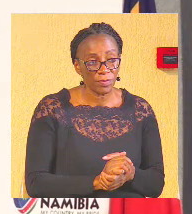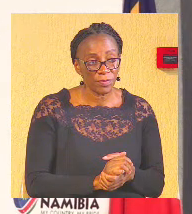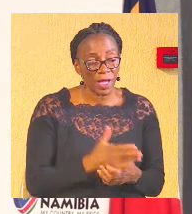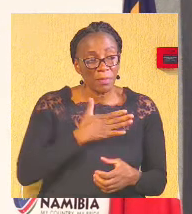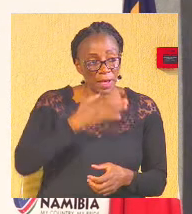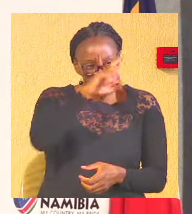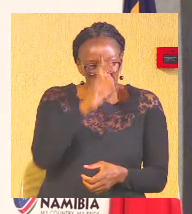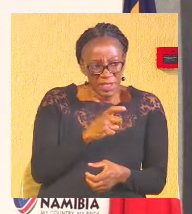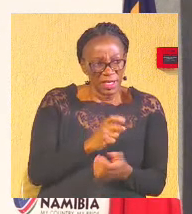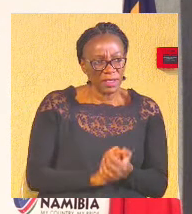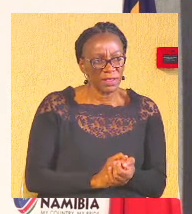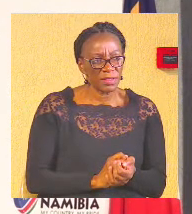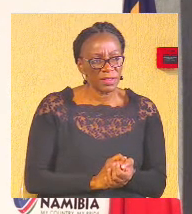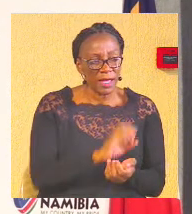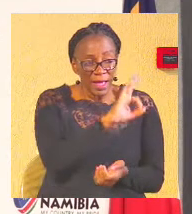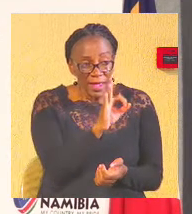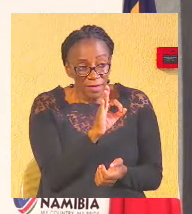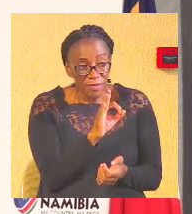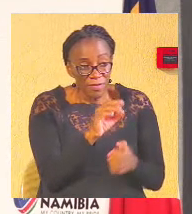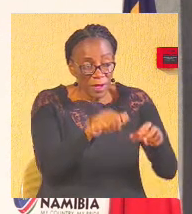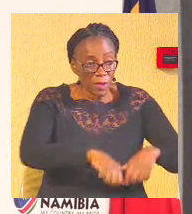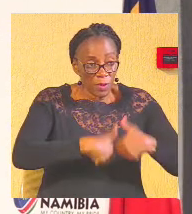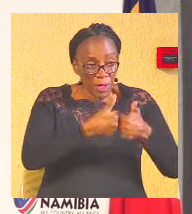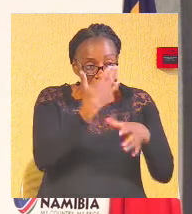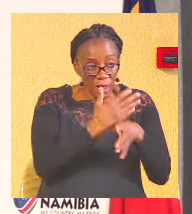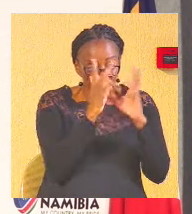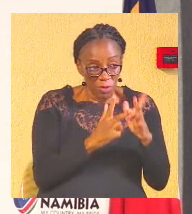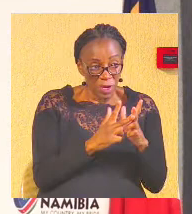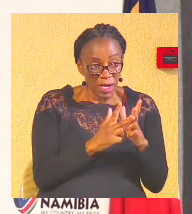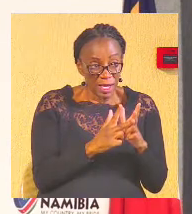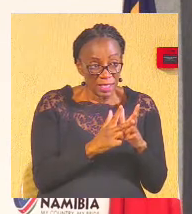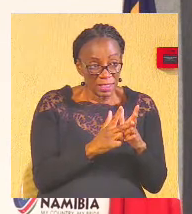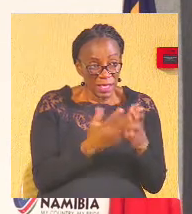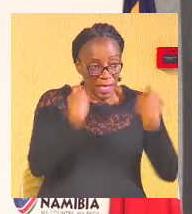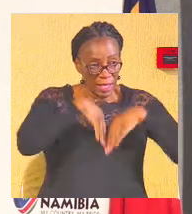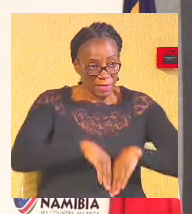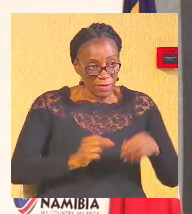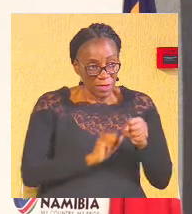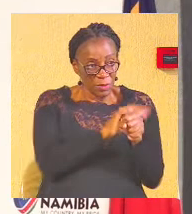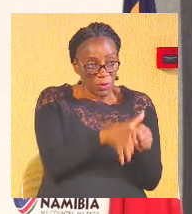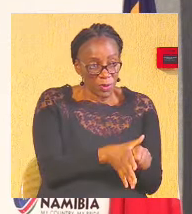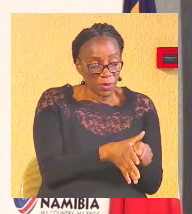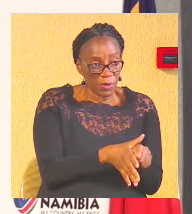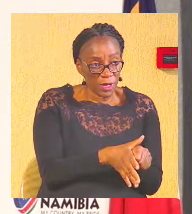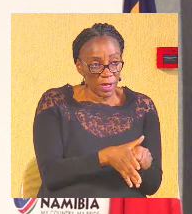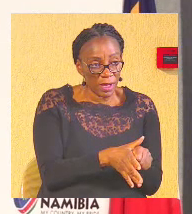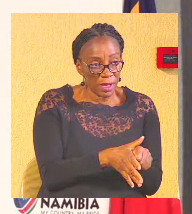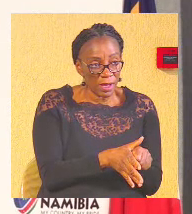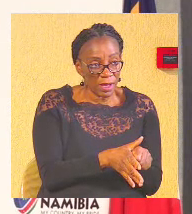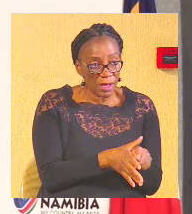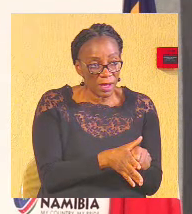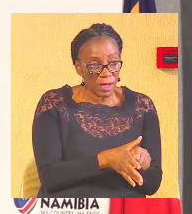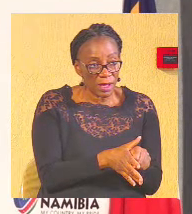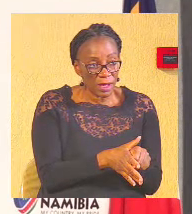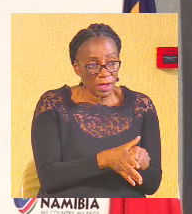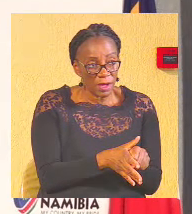sick? I understand we have quarantine facilities that are in place. Do we